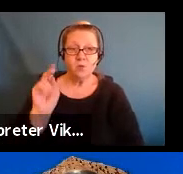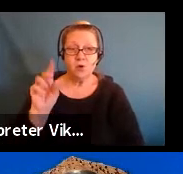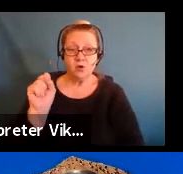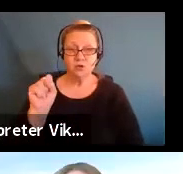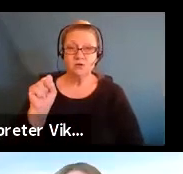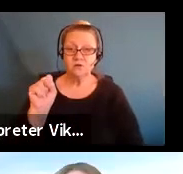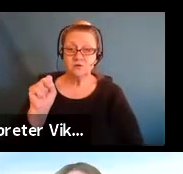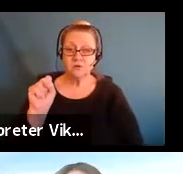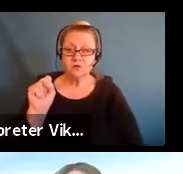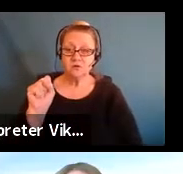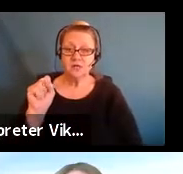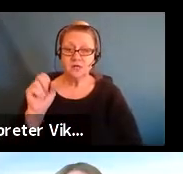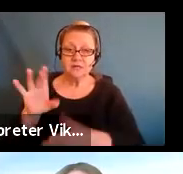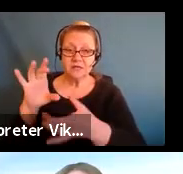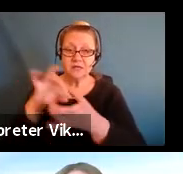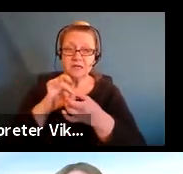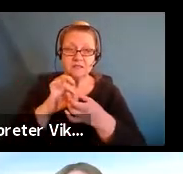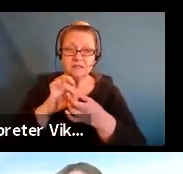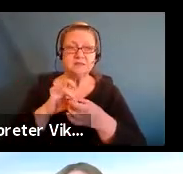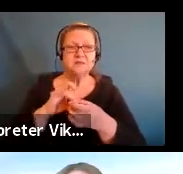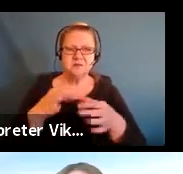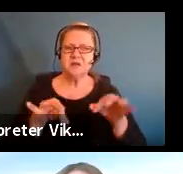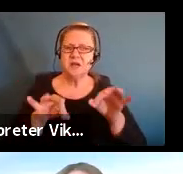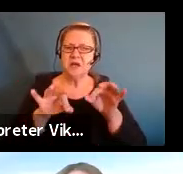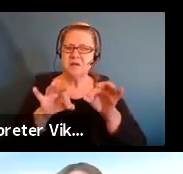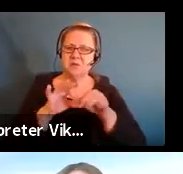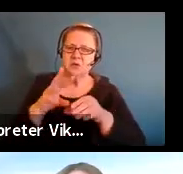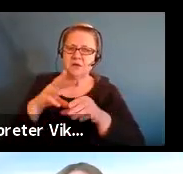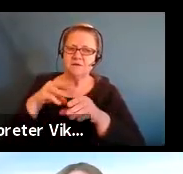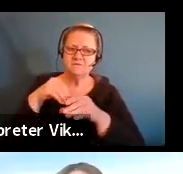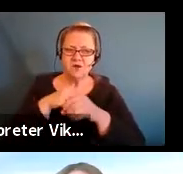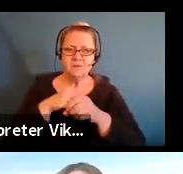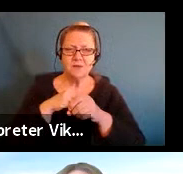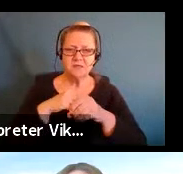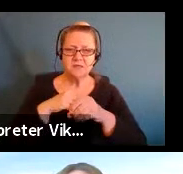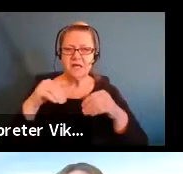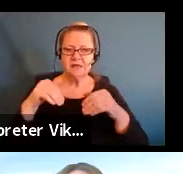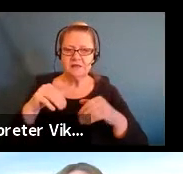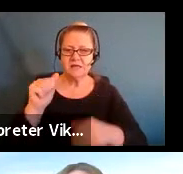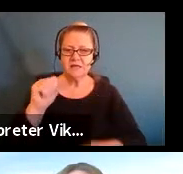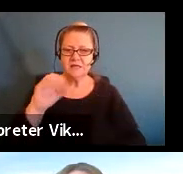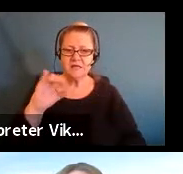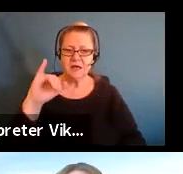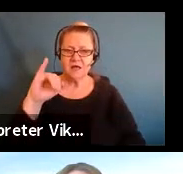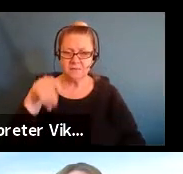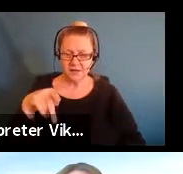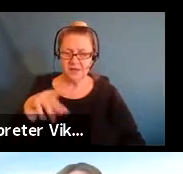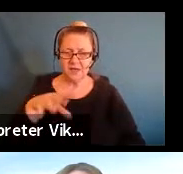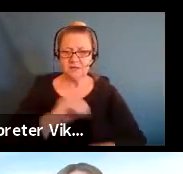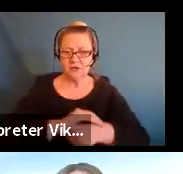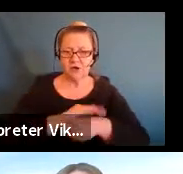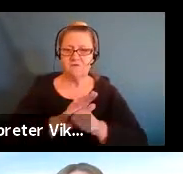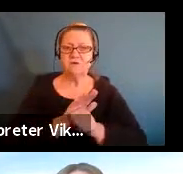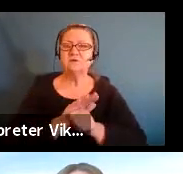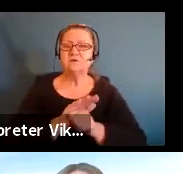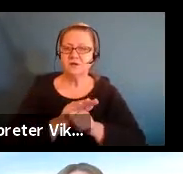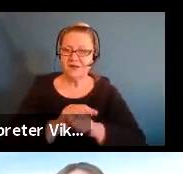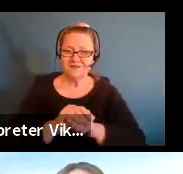have been critical components of the conversations around ACIP and the COVID vaccines work group. So they are your resident experts as